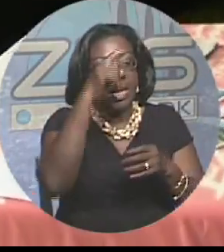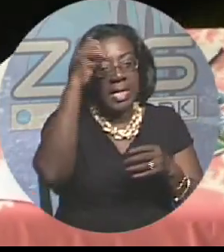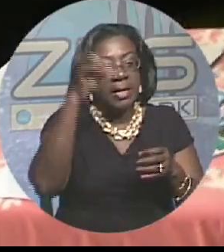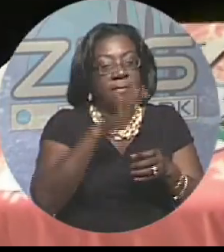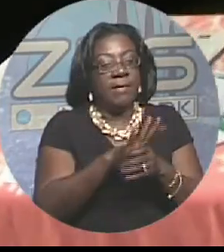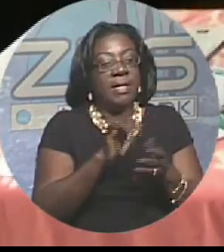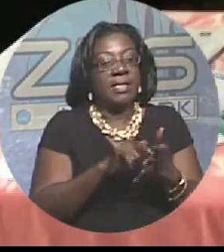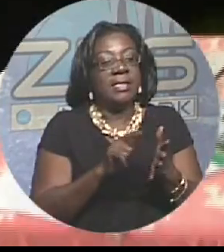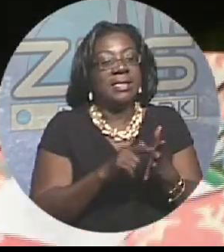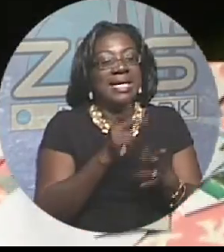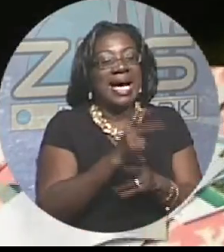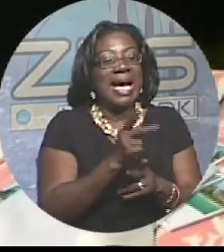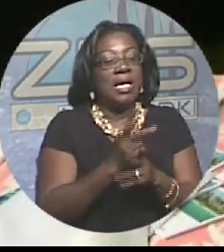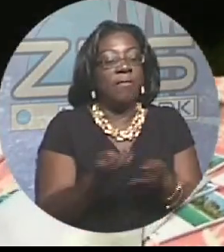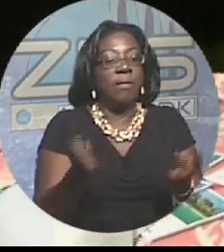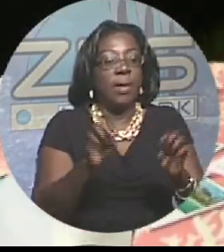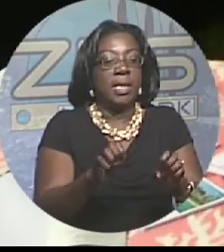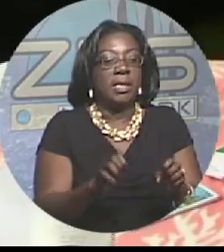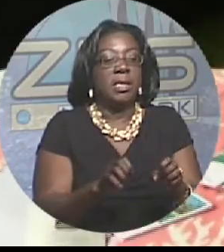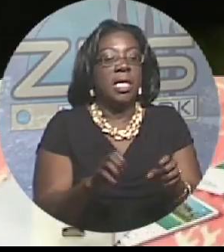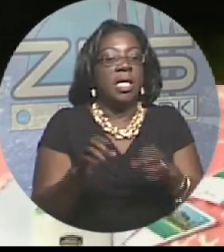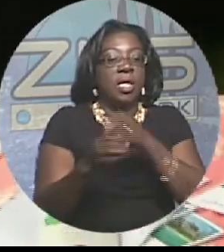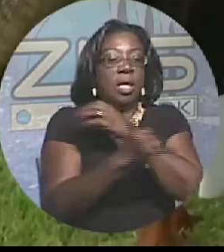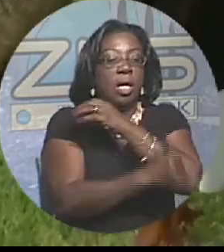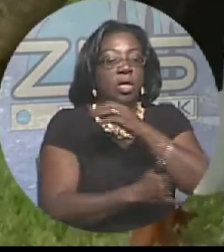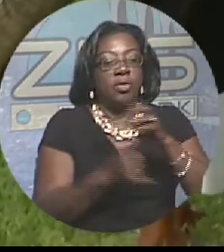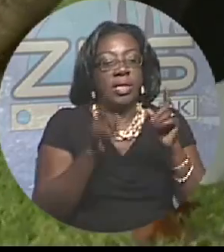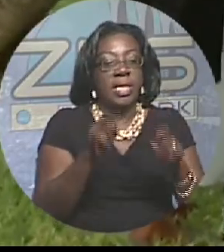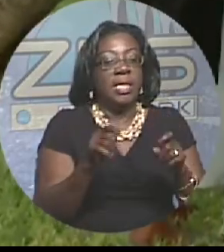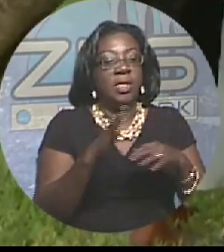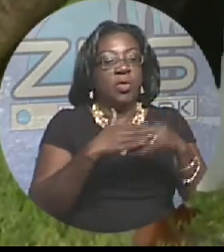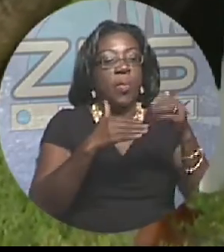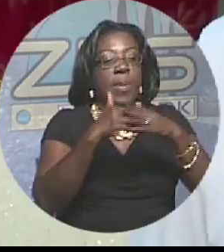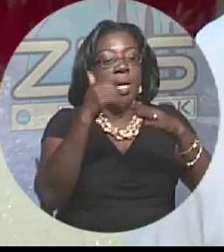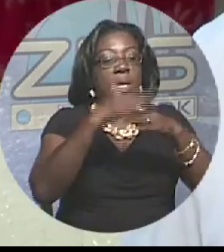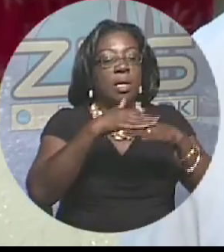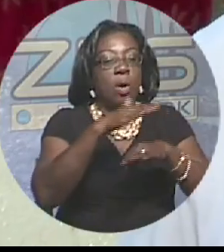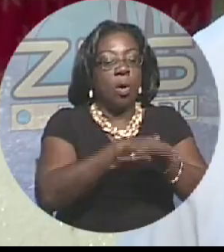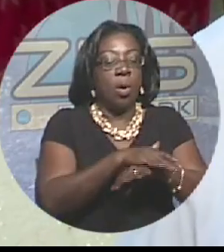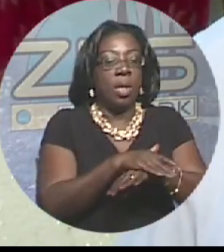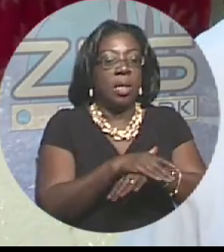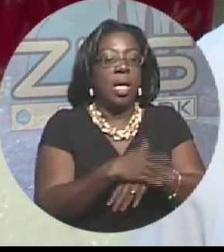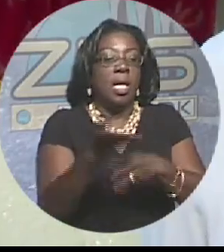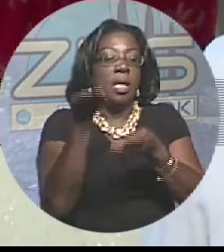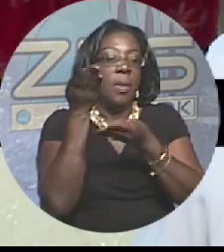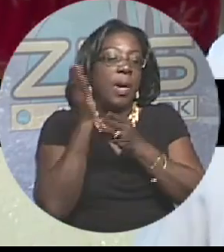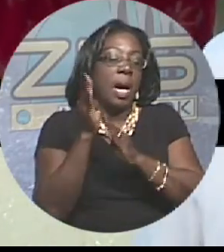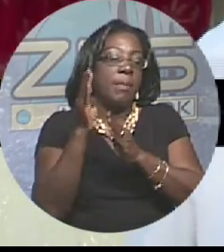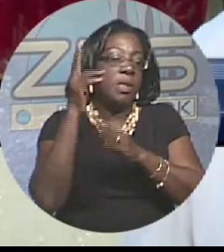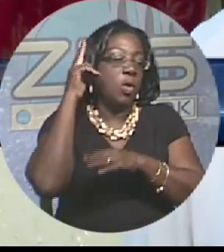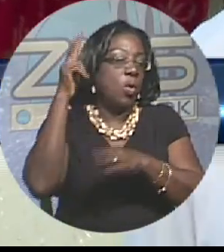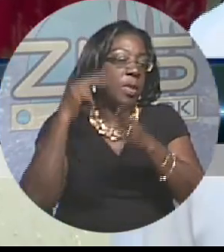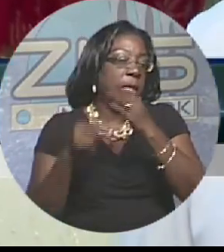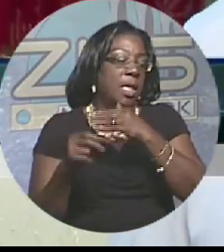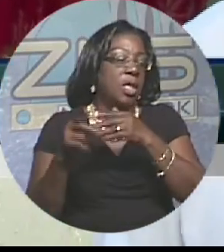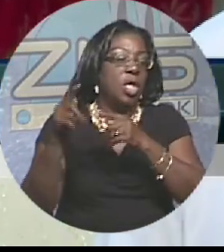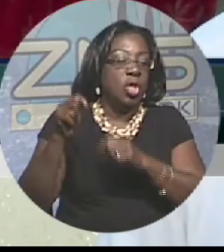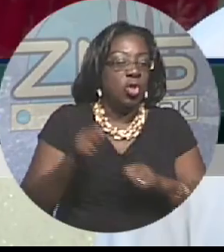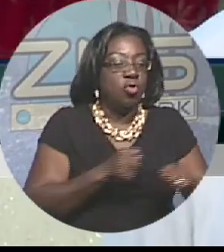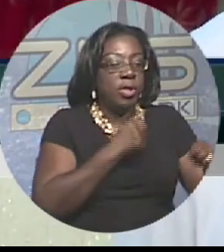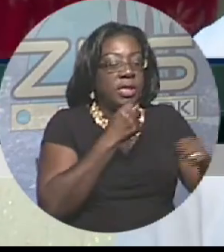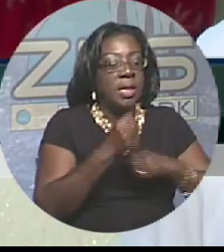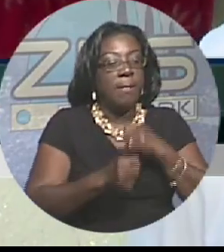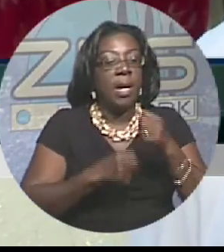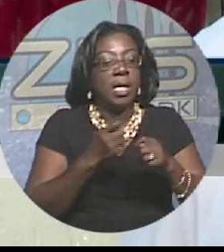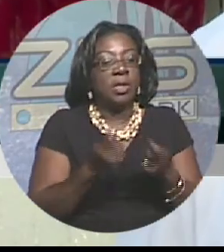are the types of events the country needs to build on. And the Bahamas Hotel Tourism Association had a great idea. We bought into